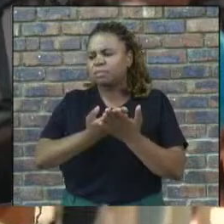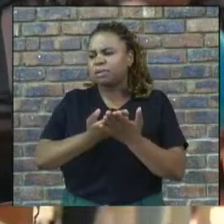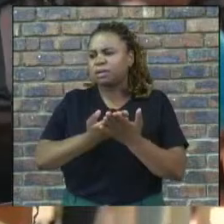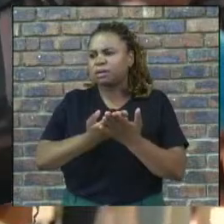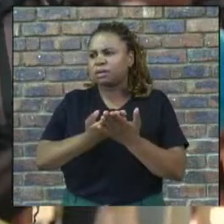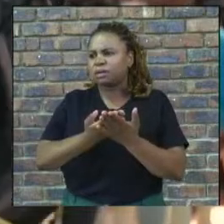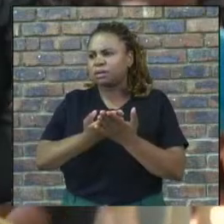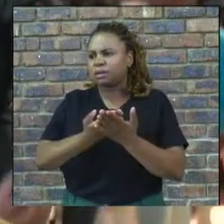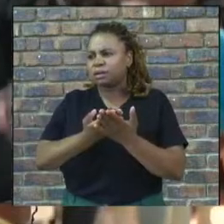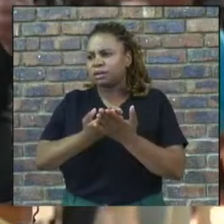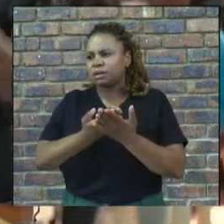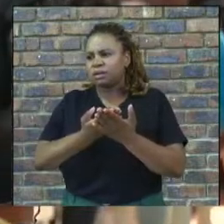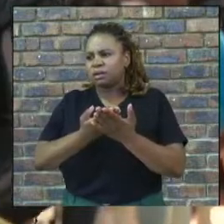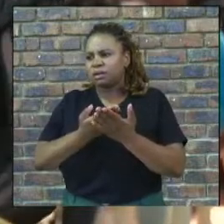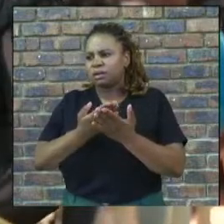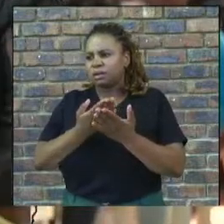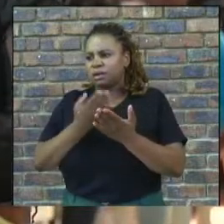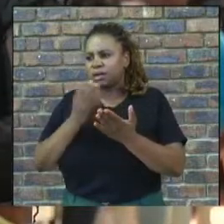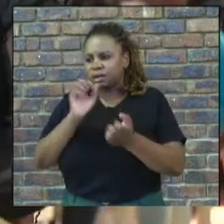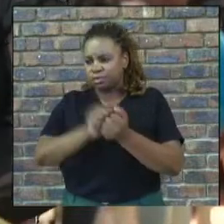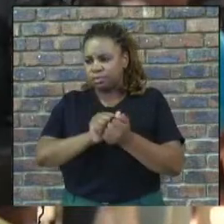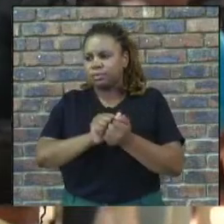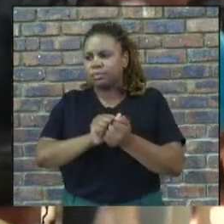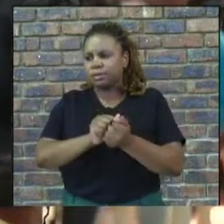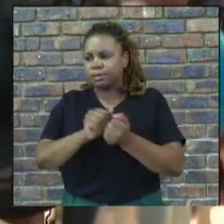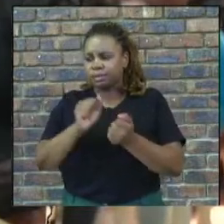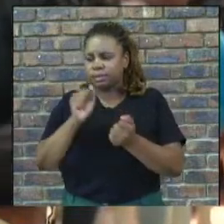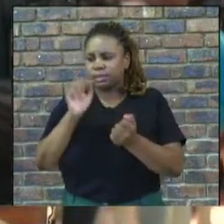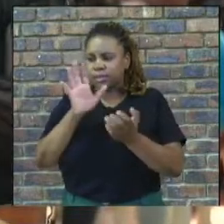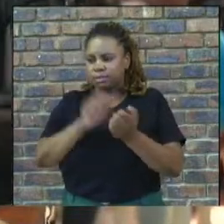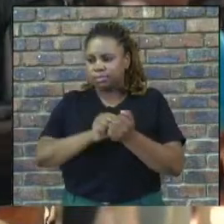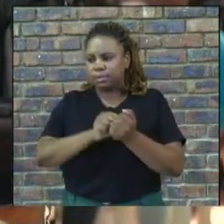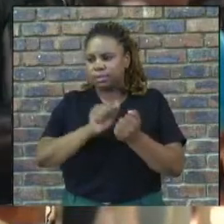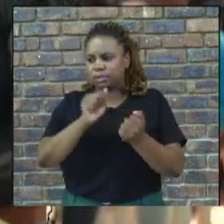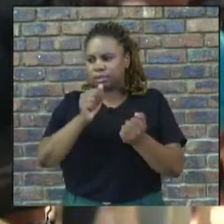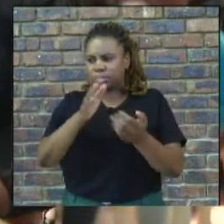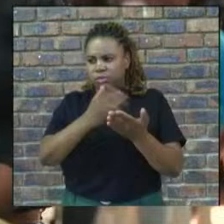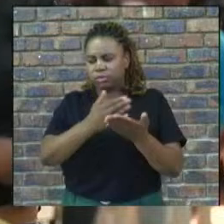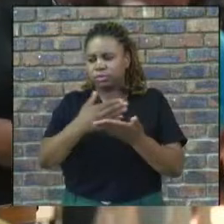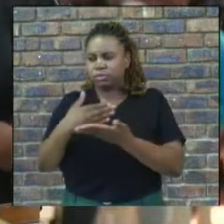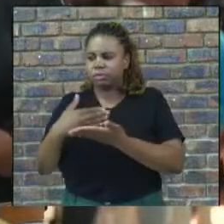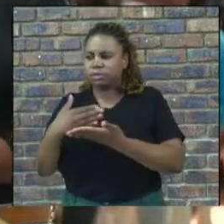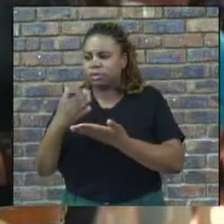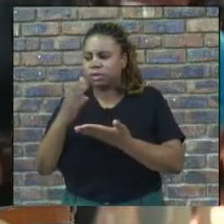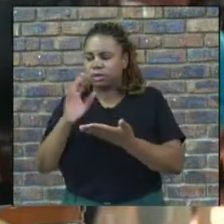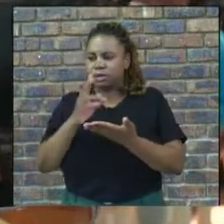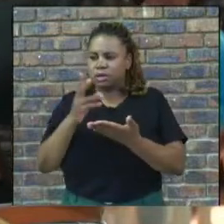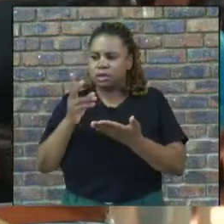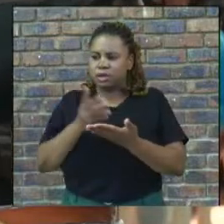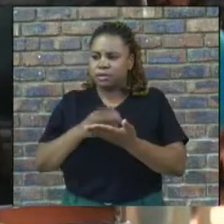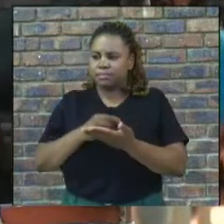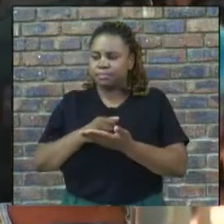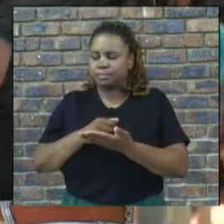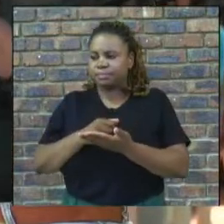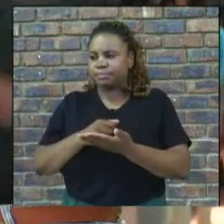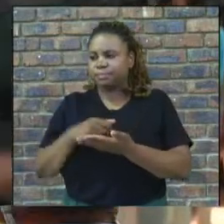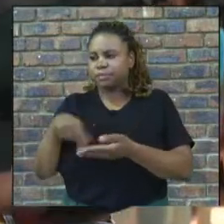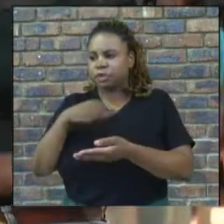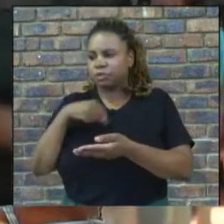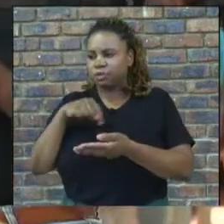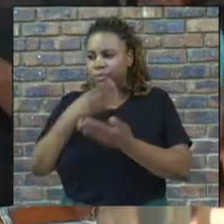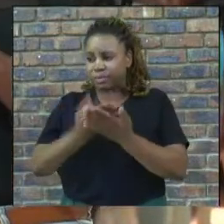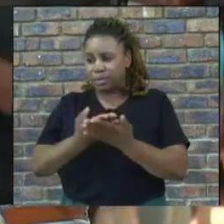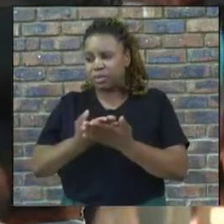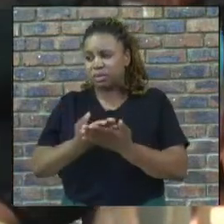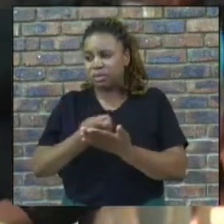combine together le tlo di nka na di applications tseo tsa rona ne le tswele pele ka tsona. Engwe hape ke na rona re le